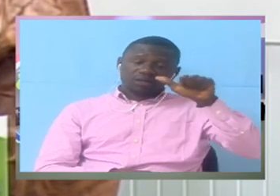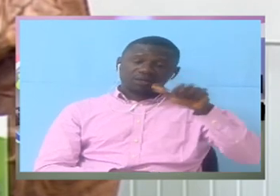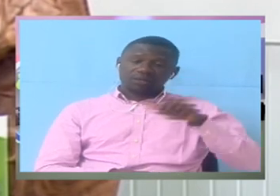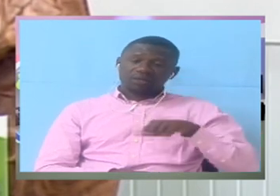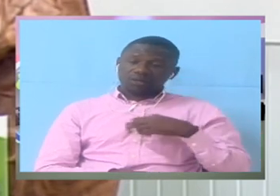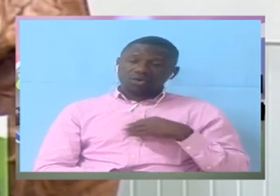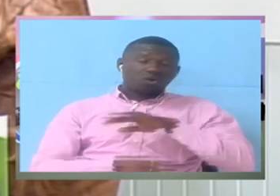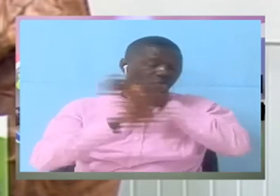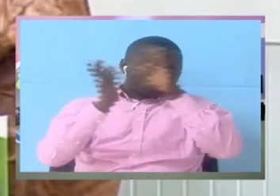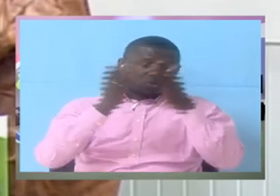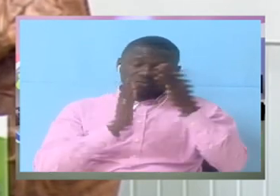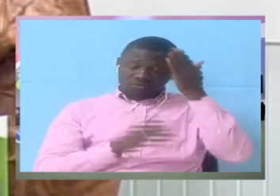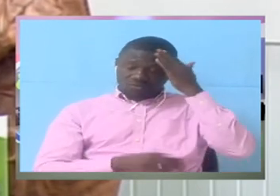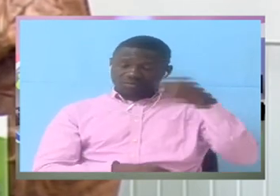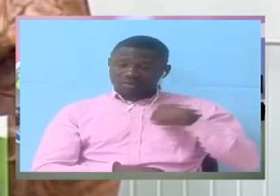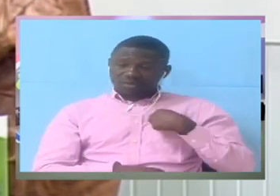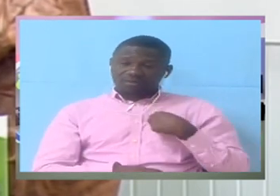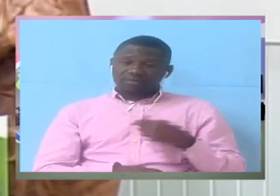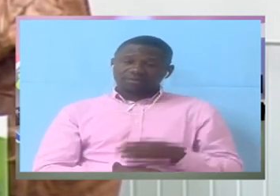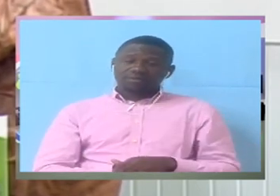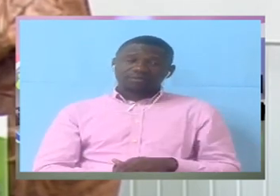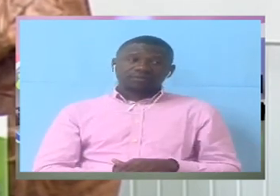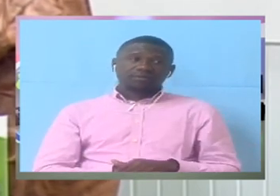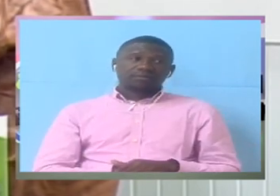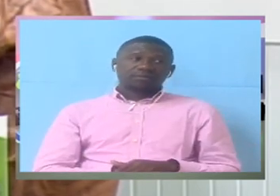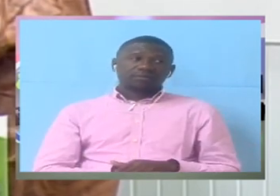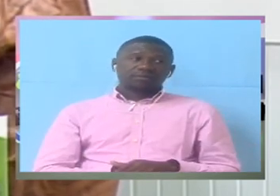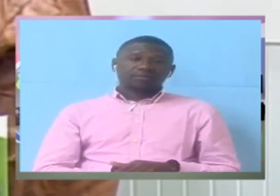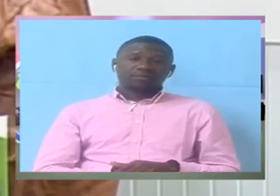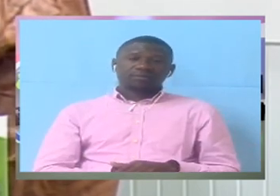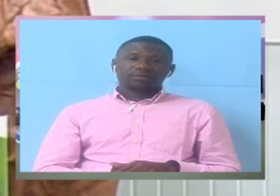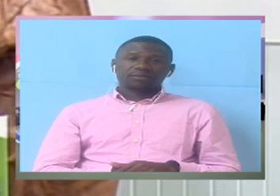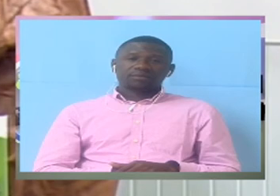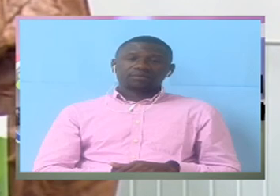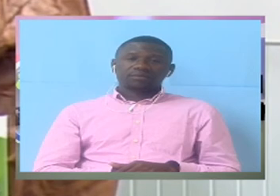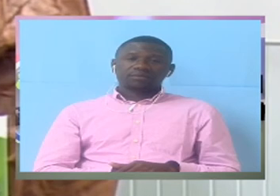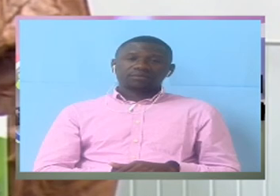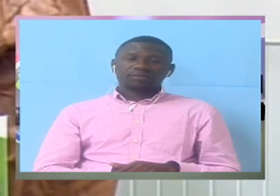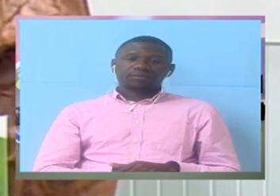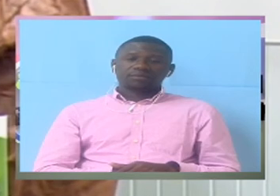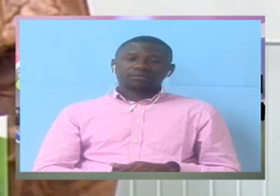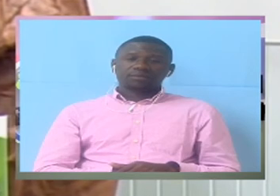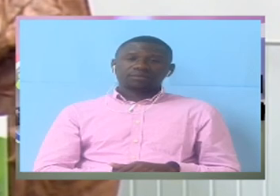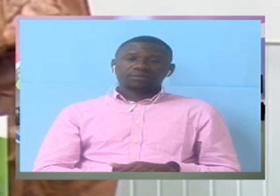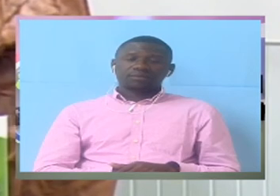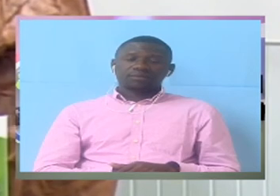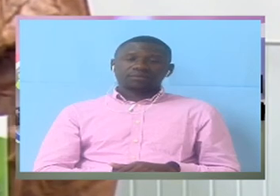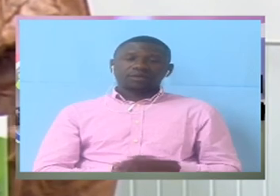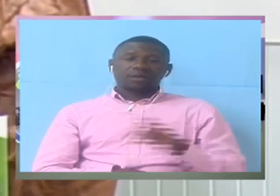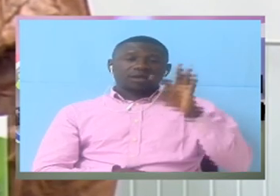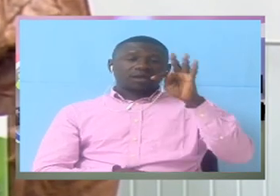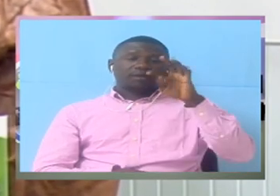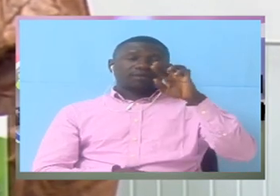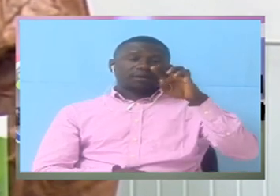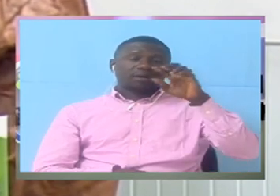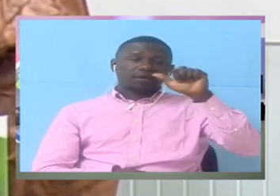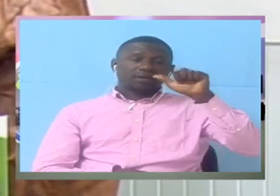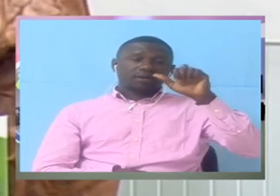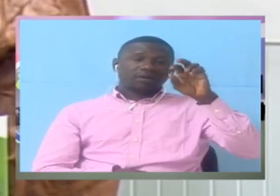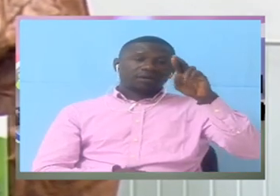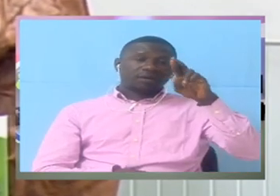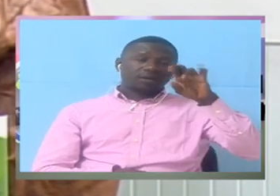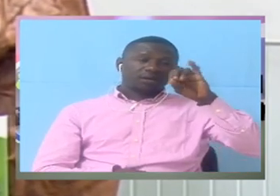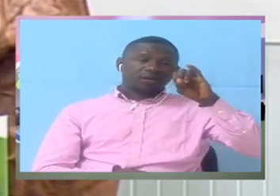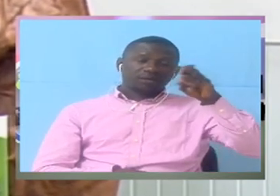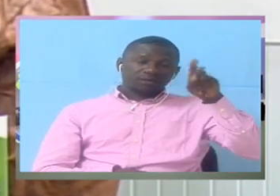in alone. All of them knew me. Yo, Fraser Joof nar jani Samsar because Samsar yeng karani nu masa konkole. Fraser Joof and Samsar